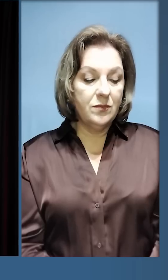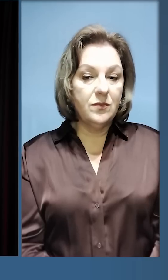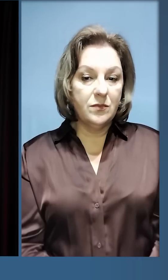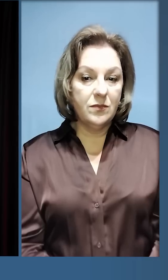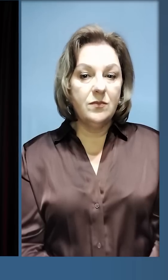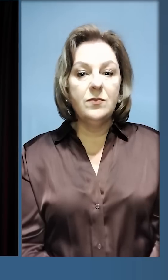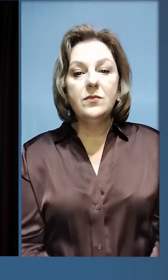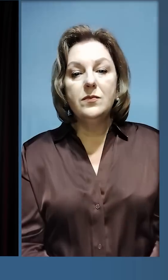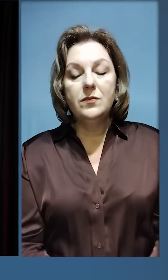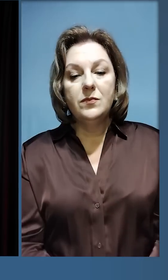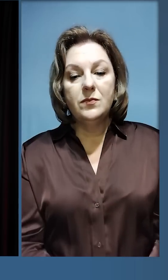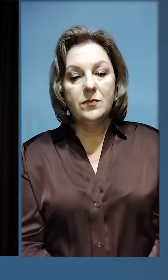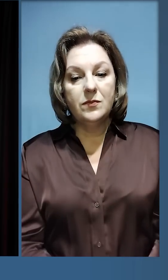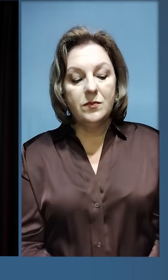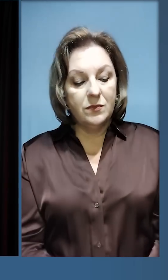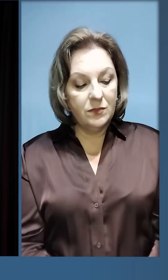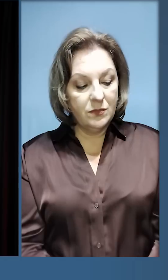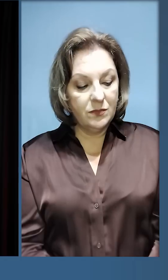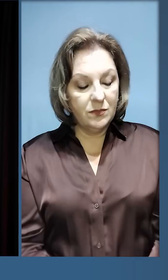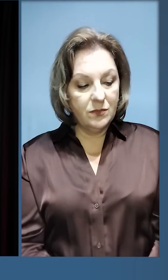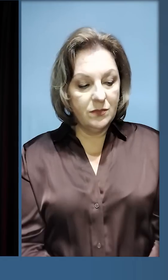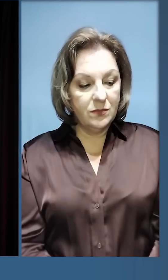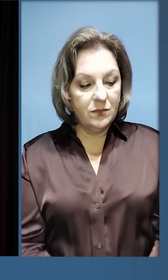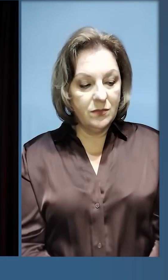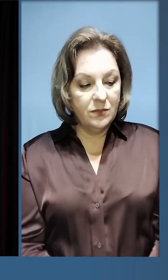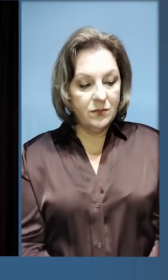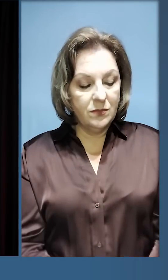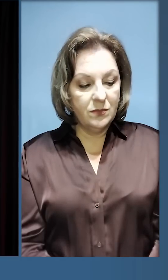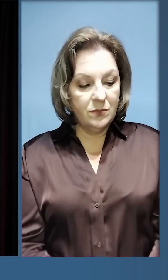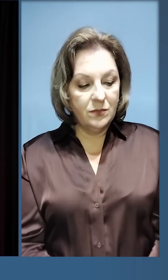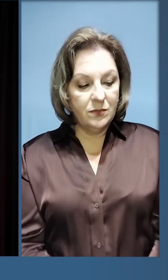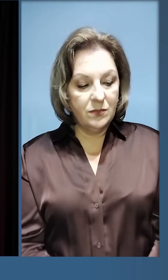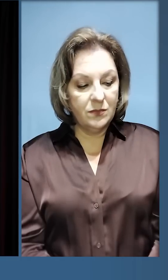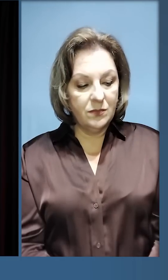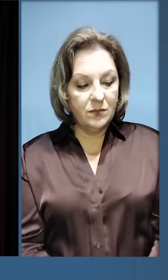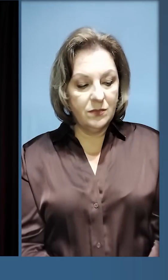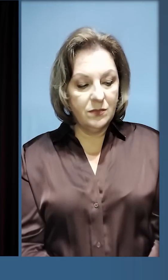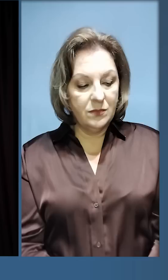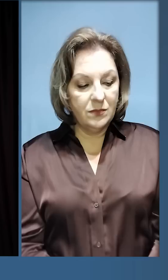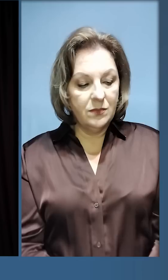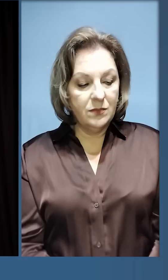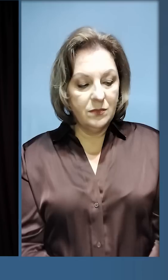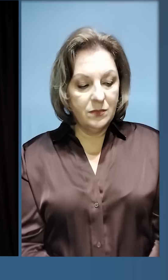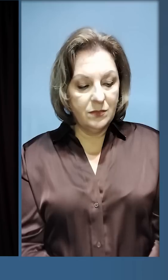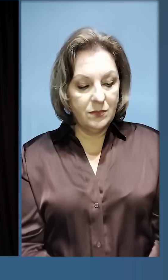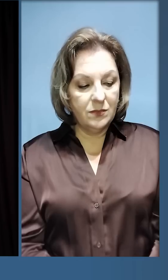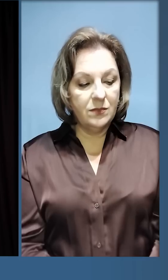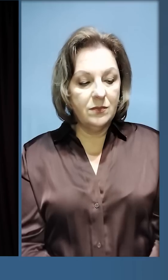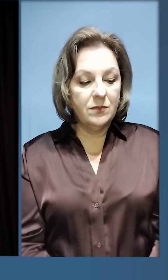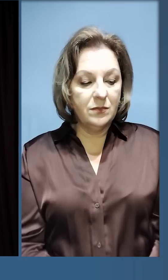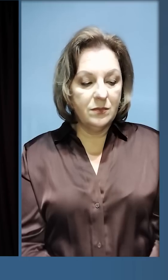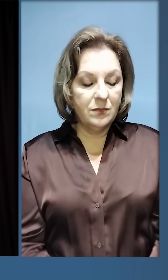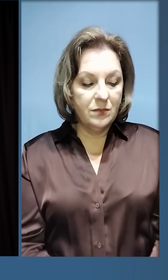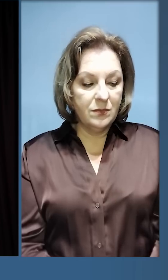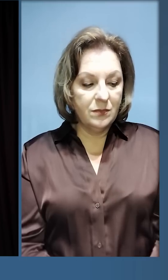And the people were so friendly, and before I left, they actually, listen to this, they voted my beard best in